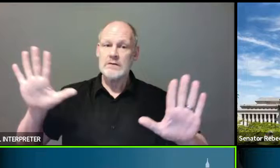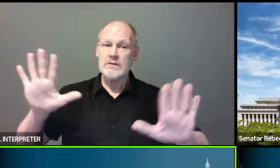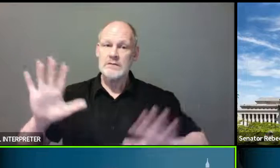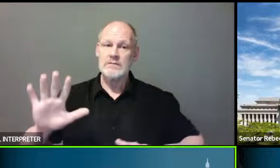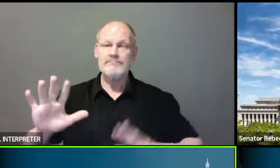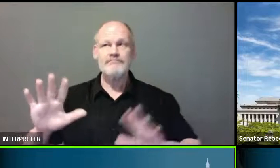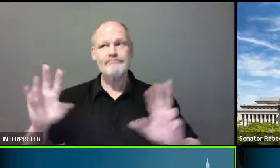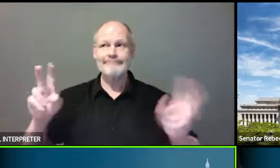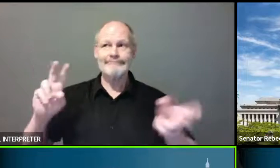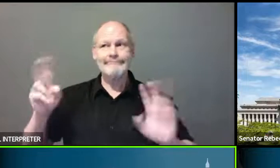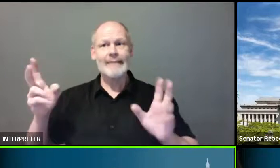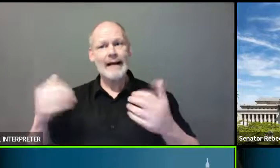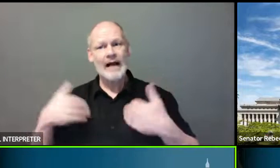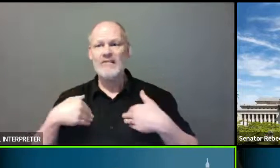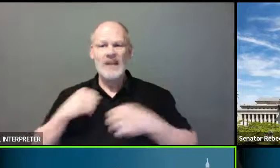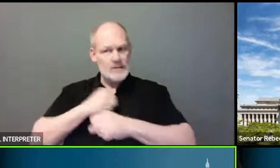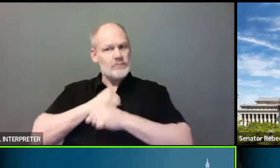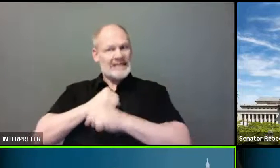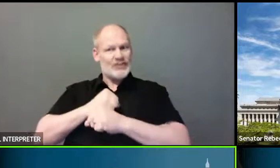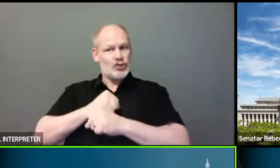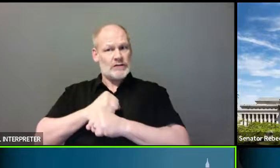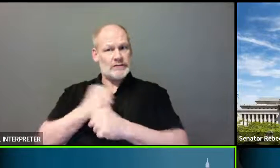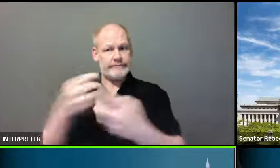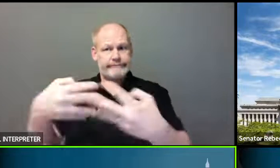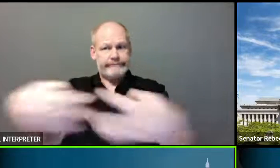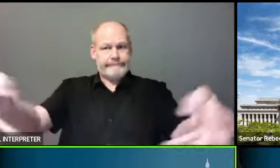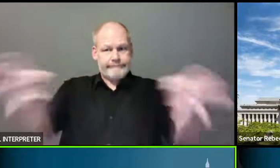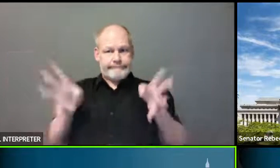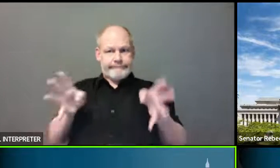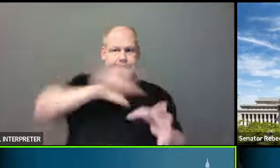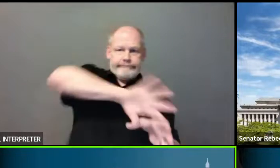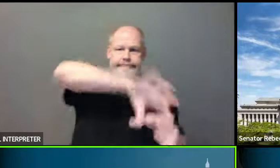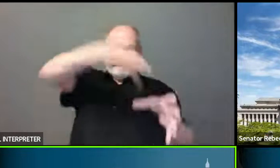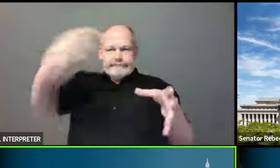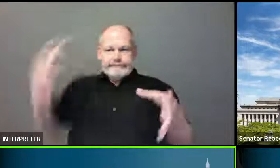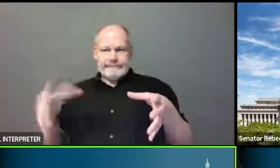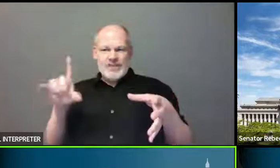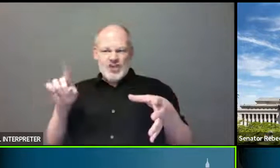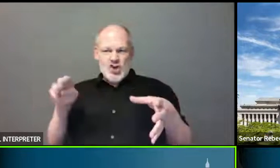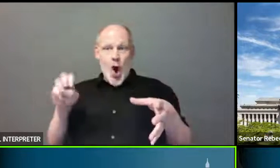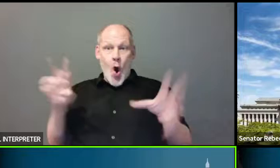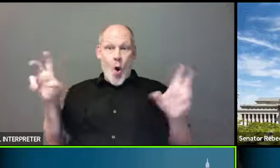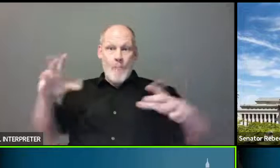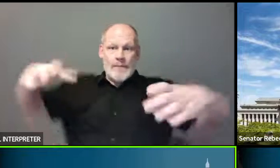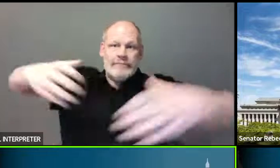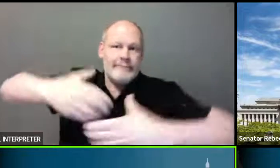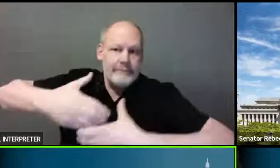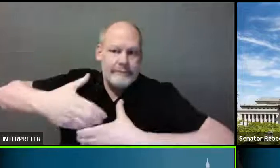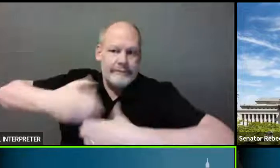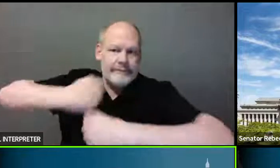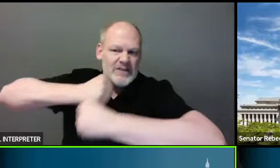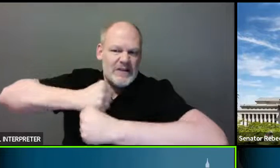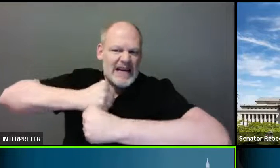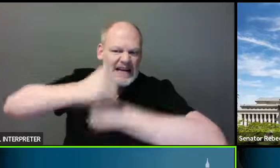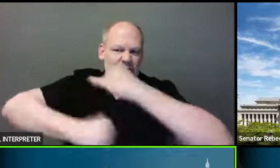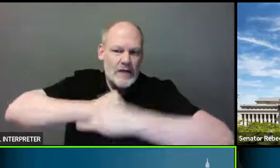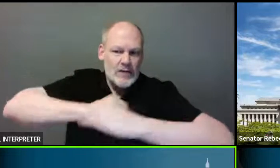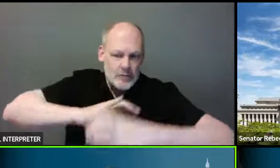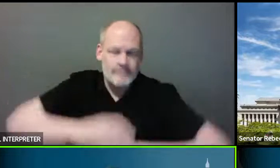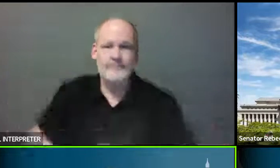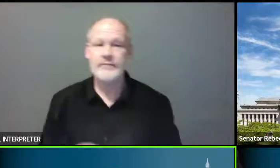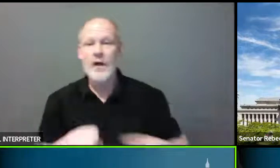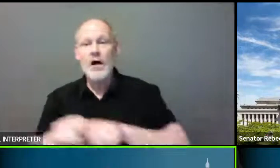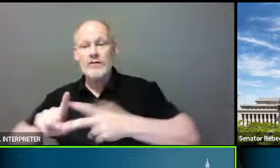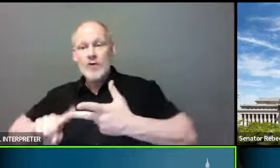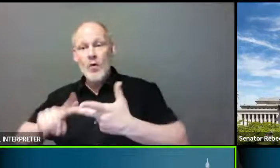dome over our communities with preservation in mind. And finally, the community development through supporting our